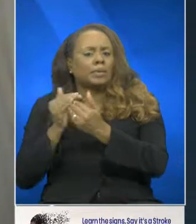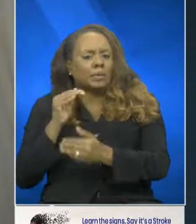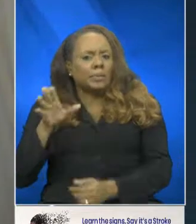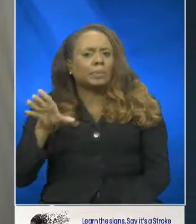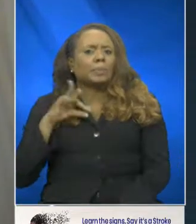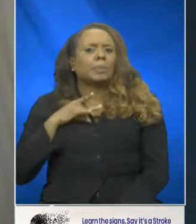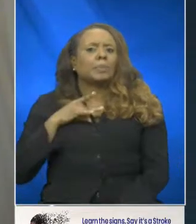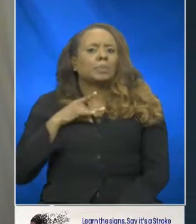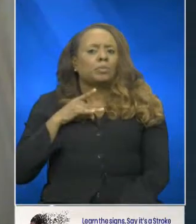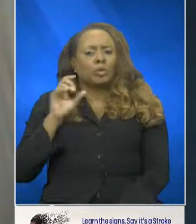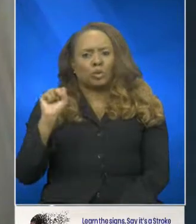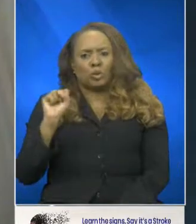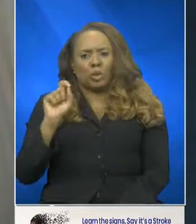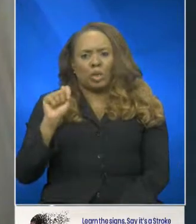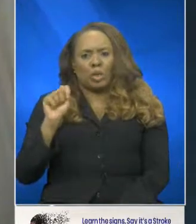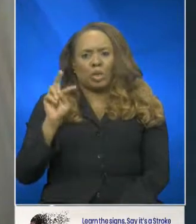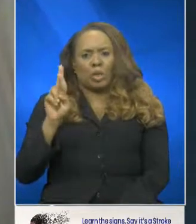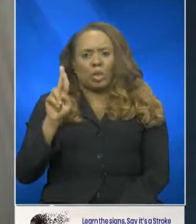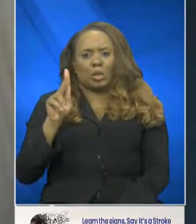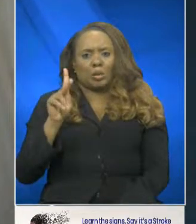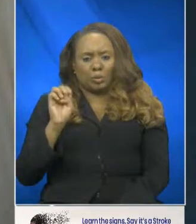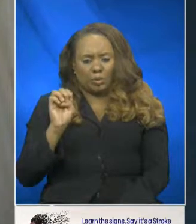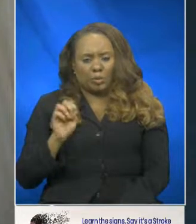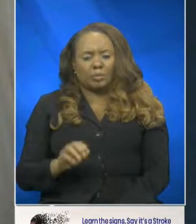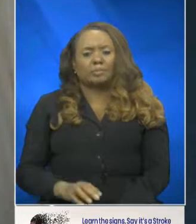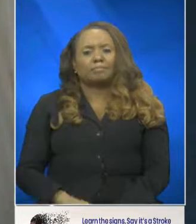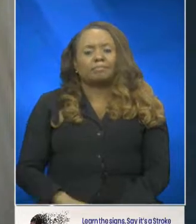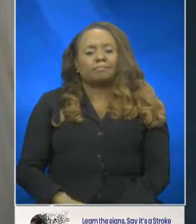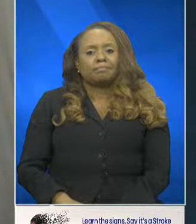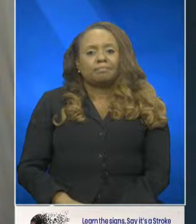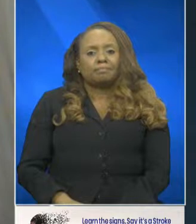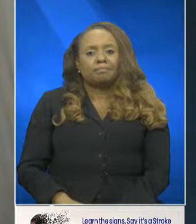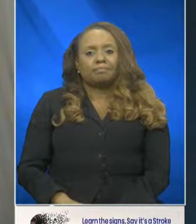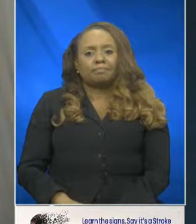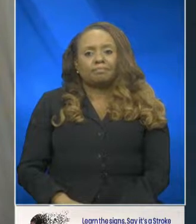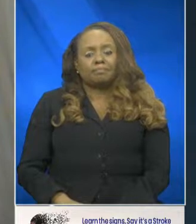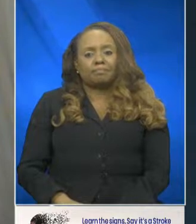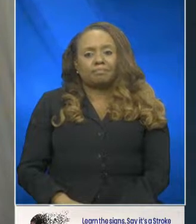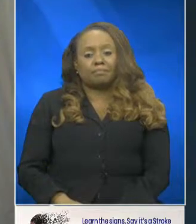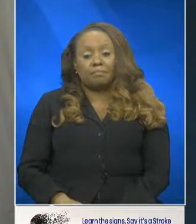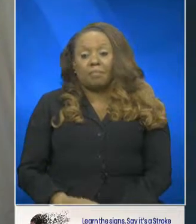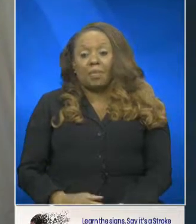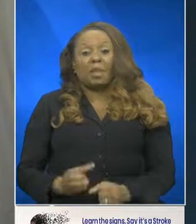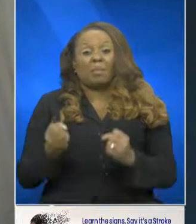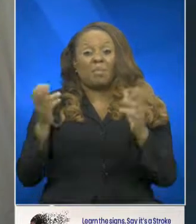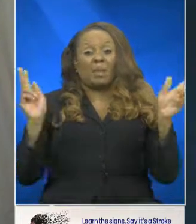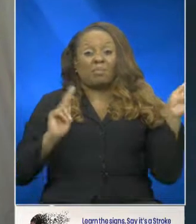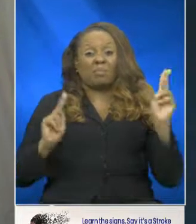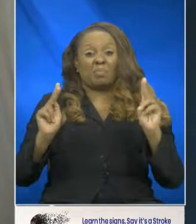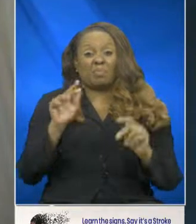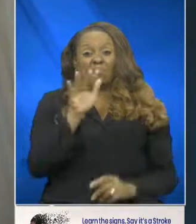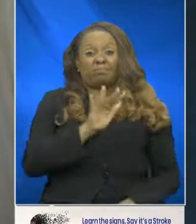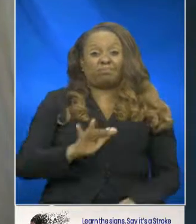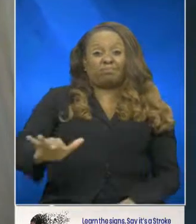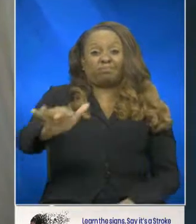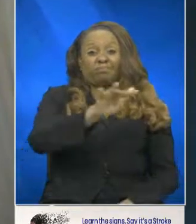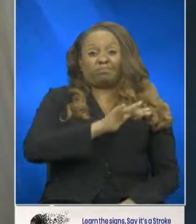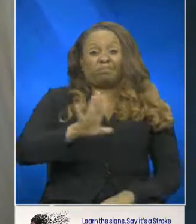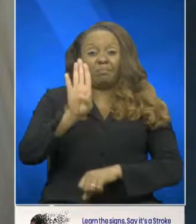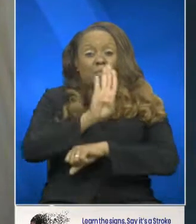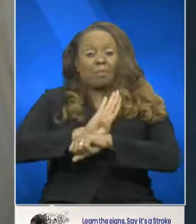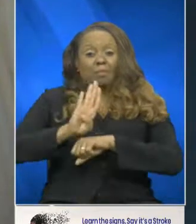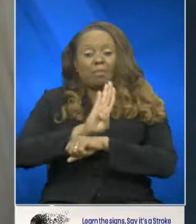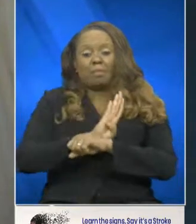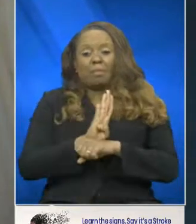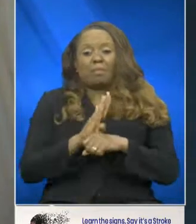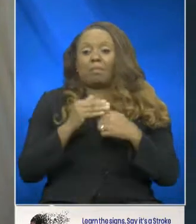lot of our population who are both diabetic and hypertensive. And if my